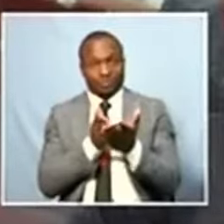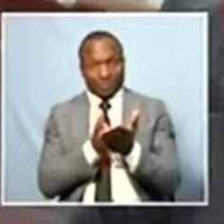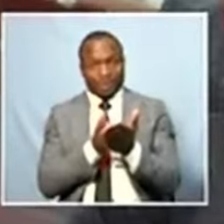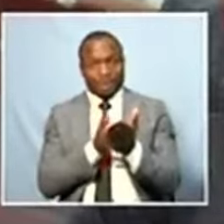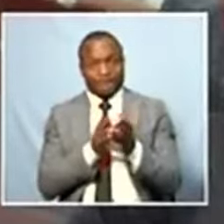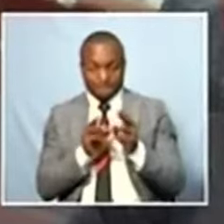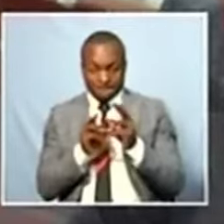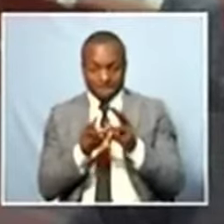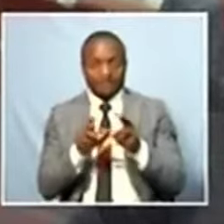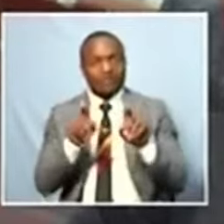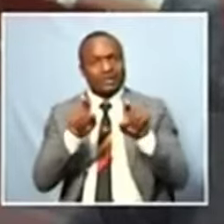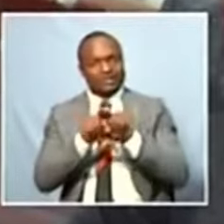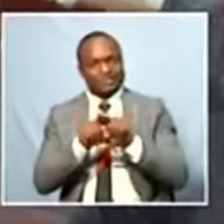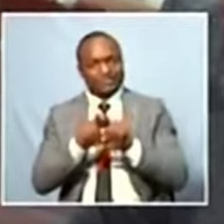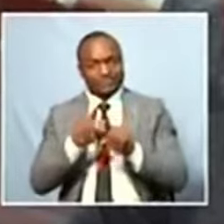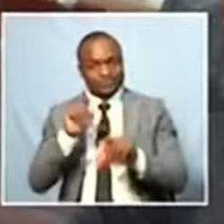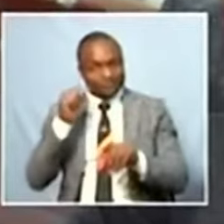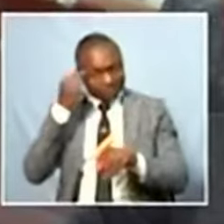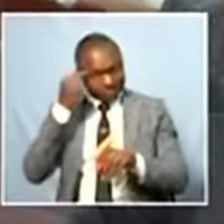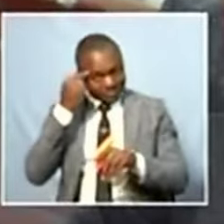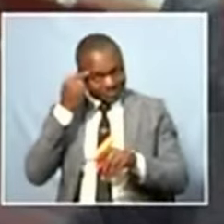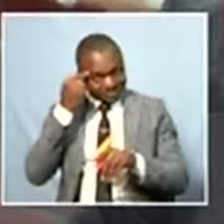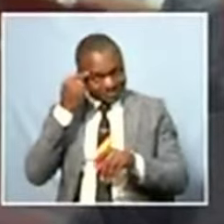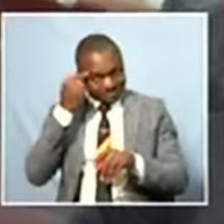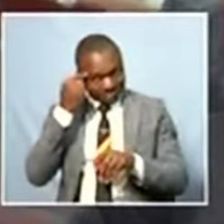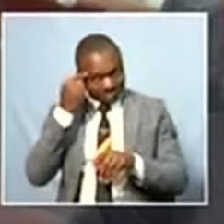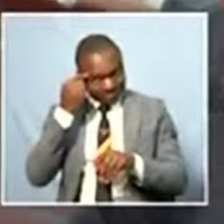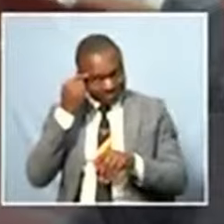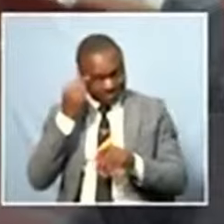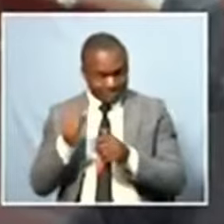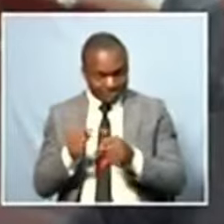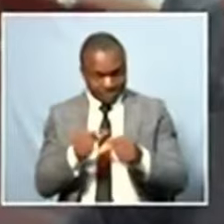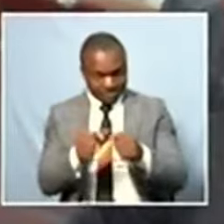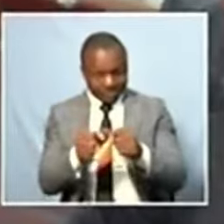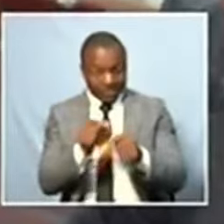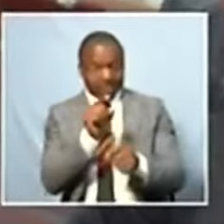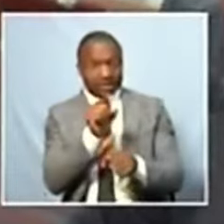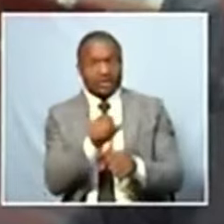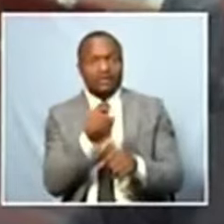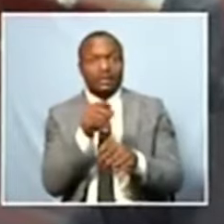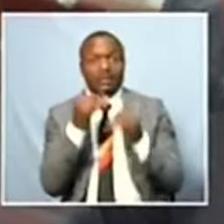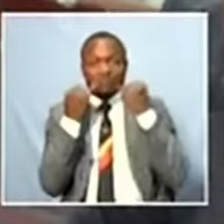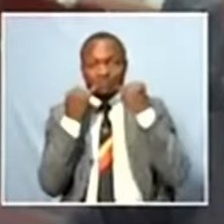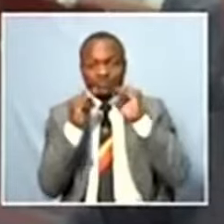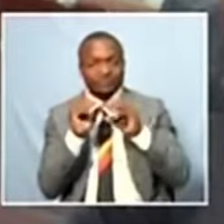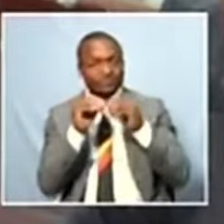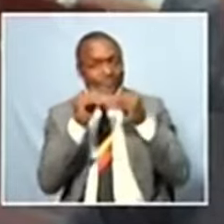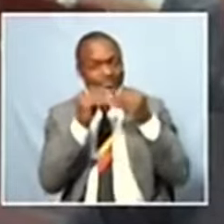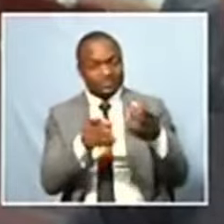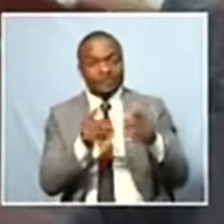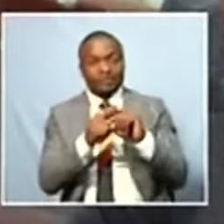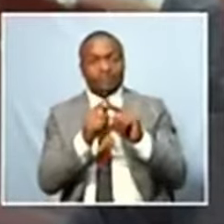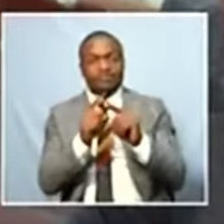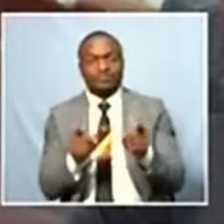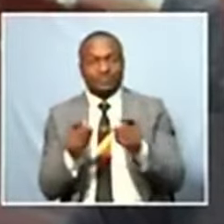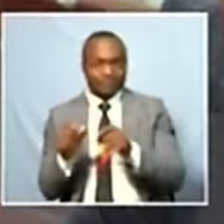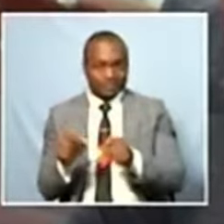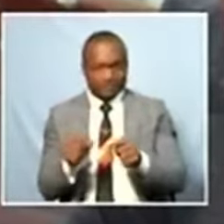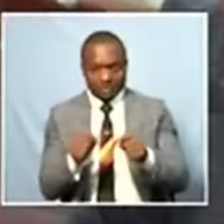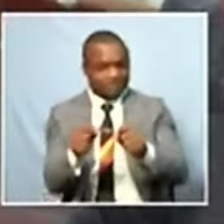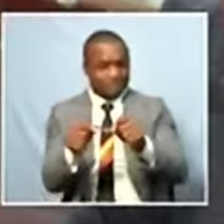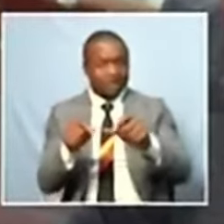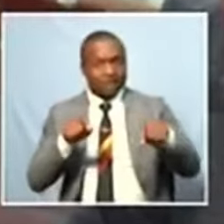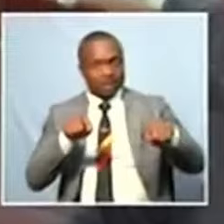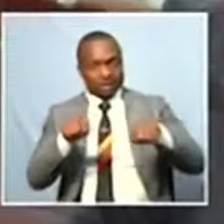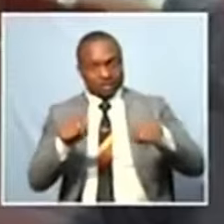Similarly, for government also, through the IFMIS, that information is given. But the key strategic drive for us